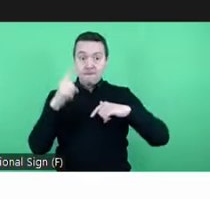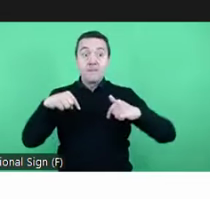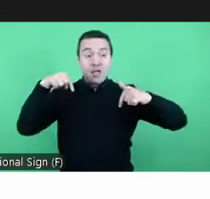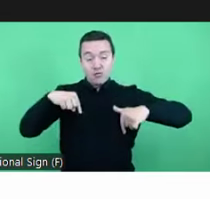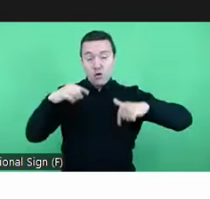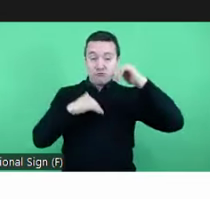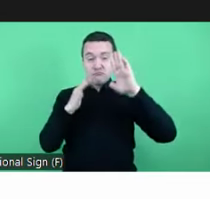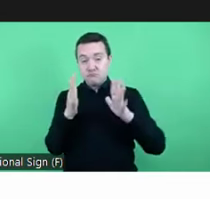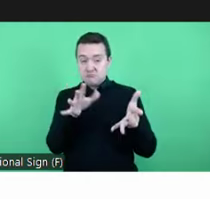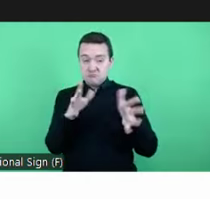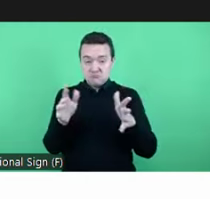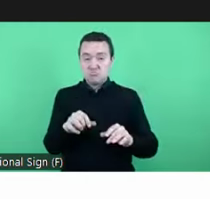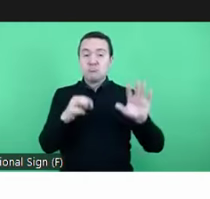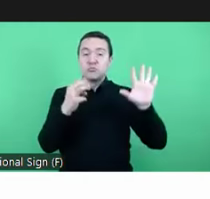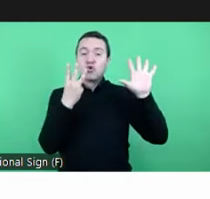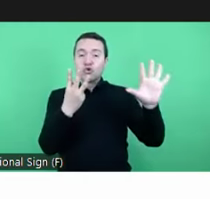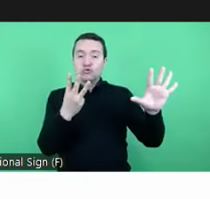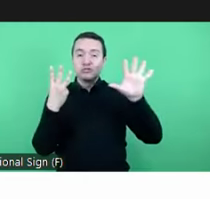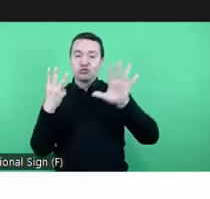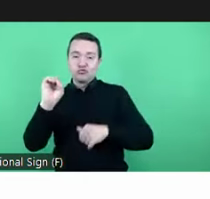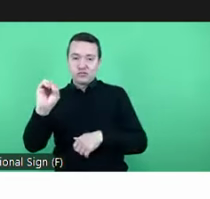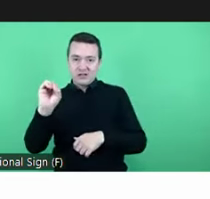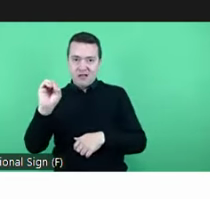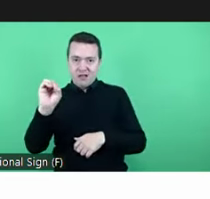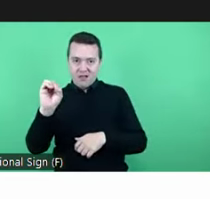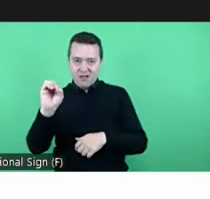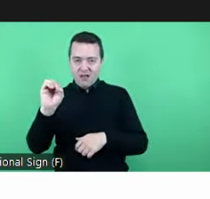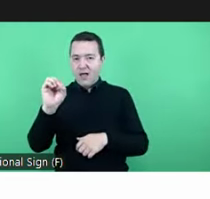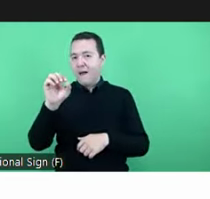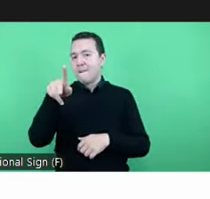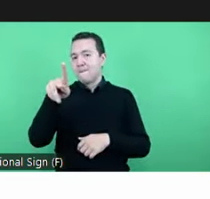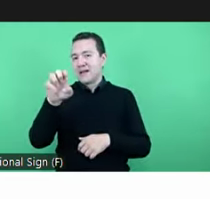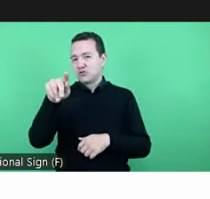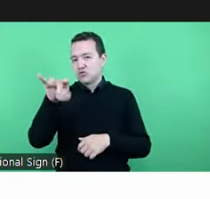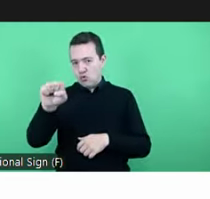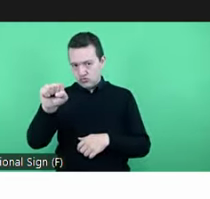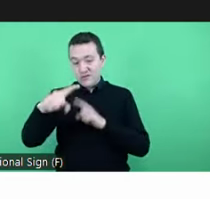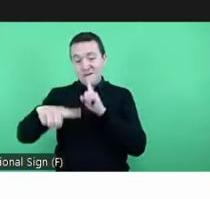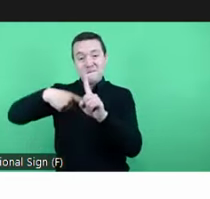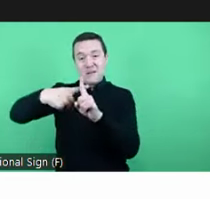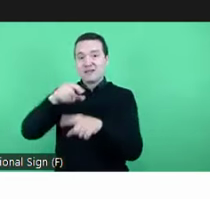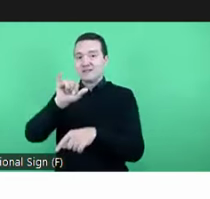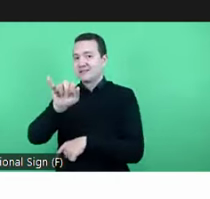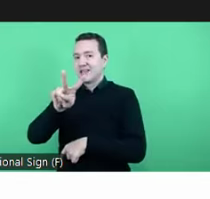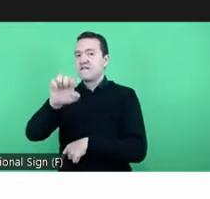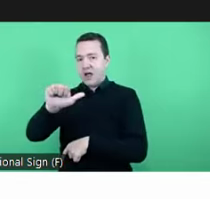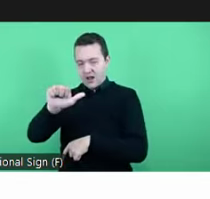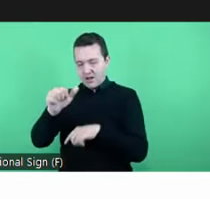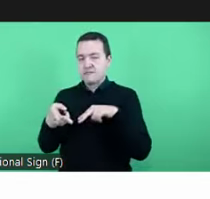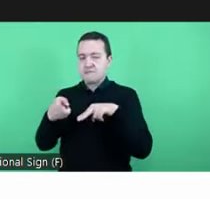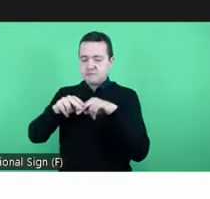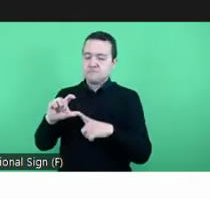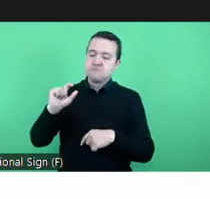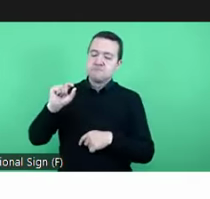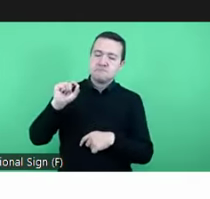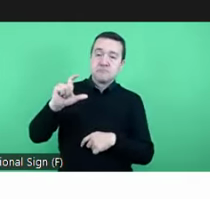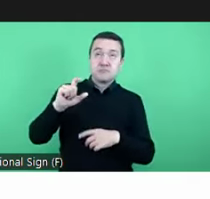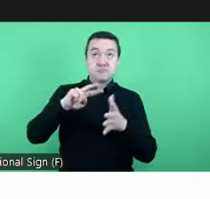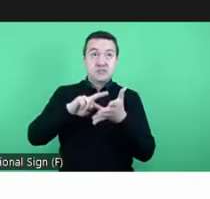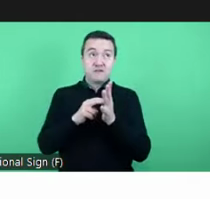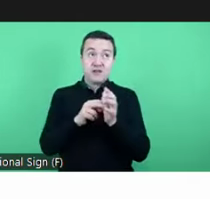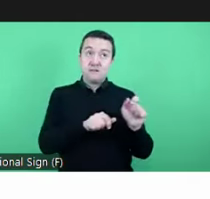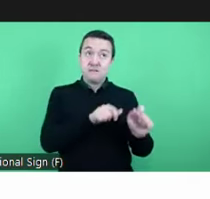en Today, 880 pesos más IVA moderating del rates impuesto are nacional, capped at lo que implica un 880 costo pesos, máximo al usuario que está